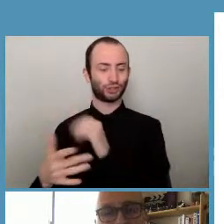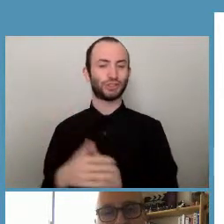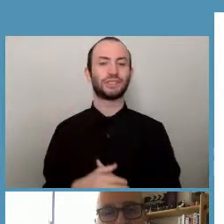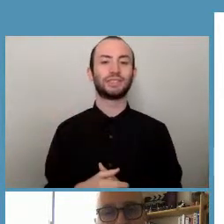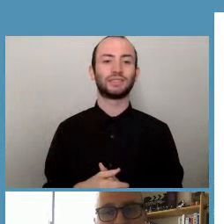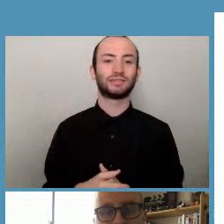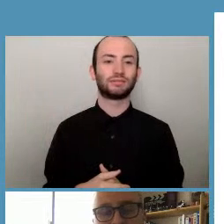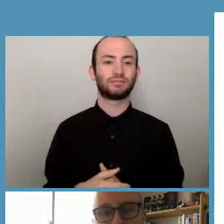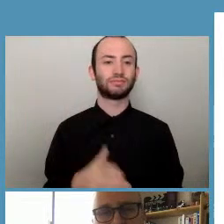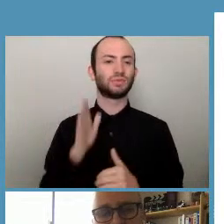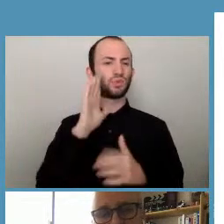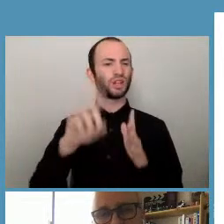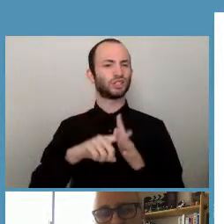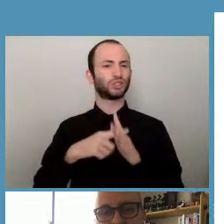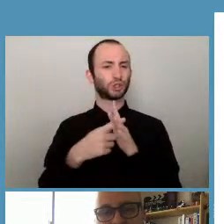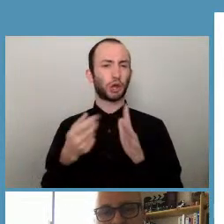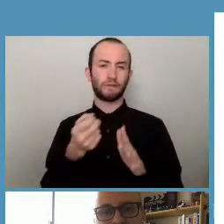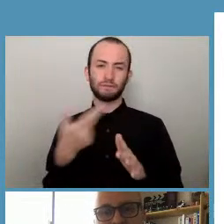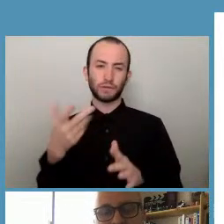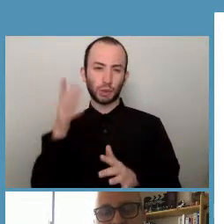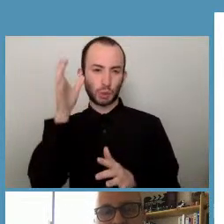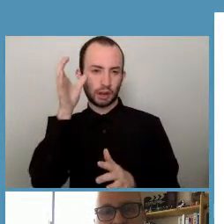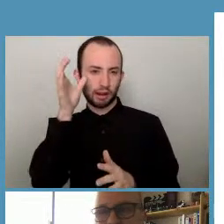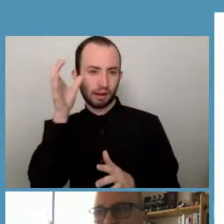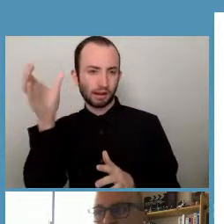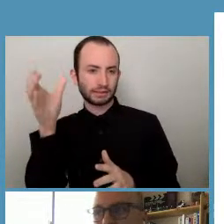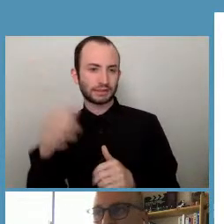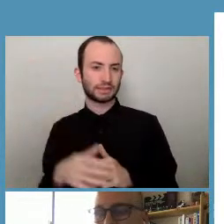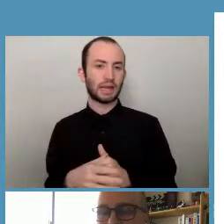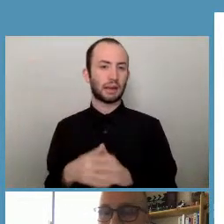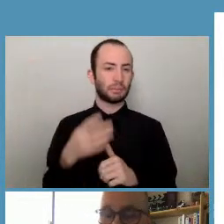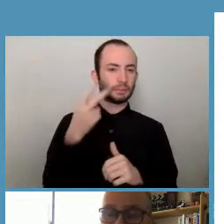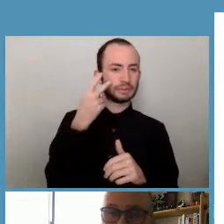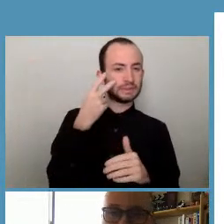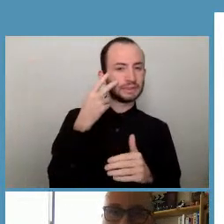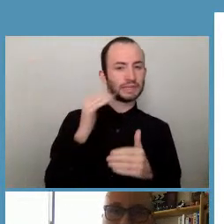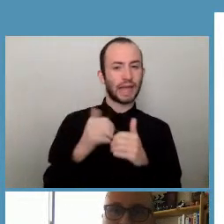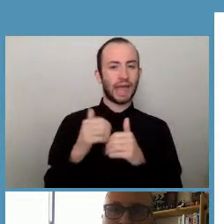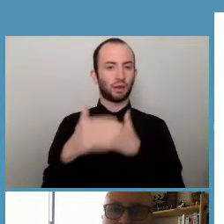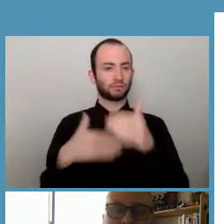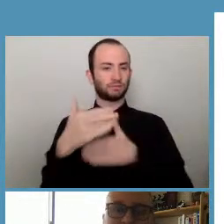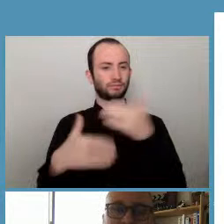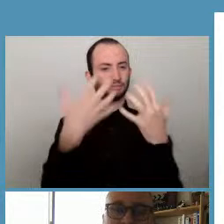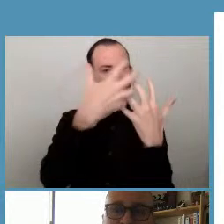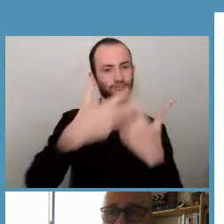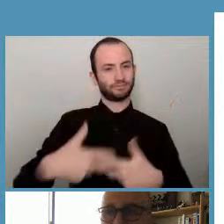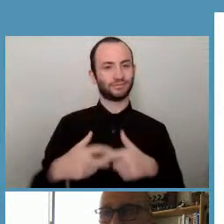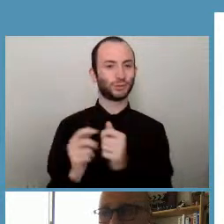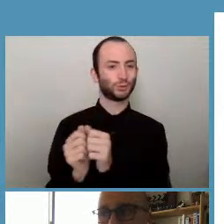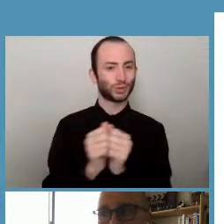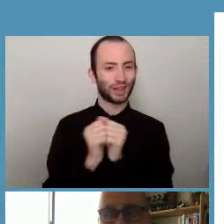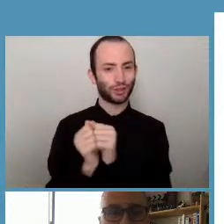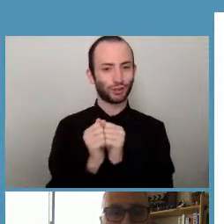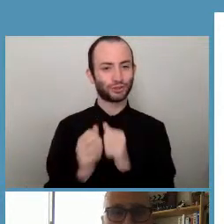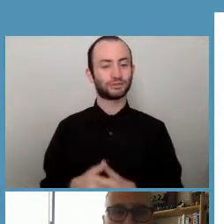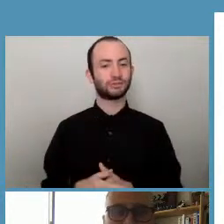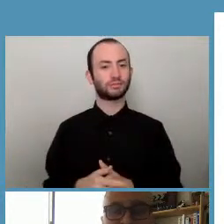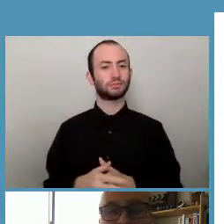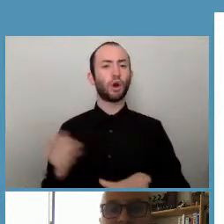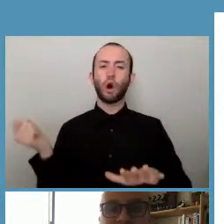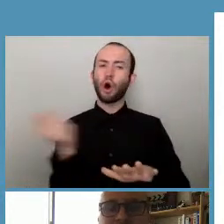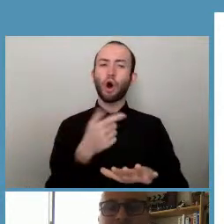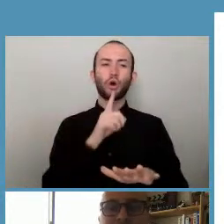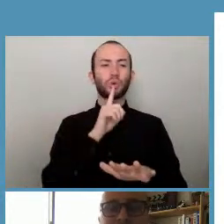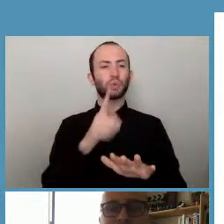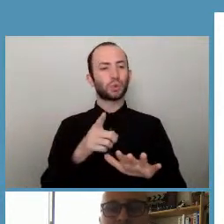few concepts to begin with, so that it's sort of level set and get us all on the same page. So anything we work on follows this ethos, which is